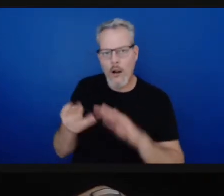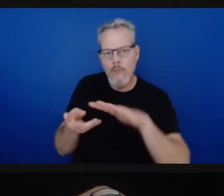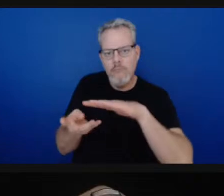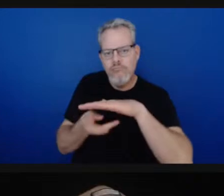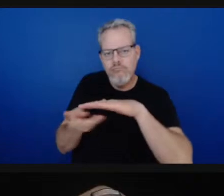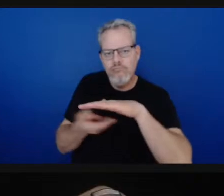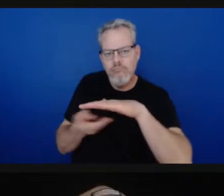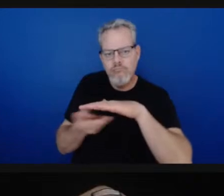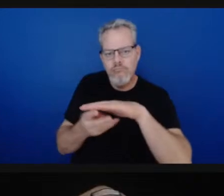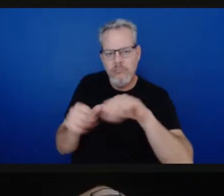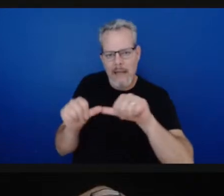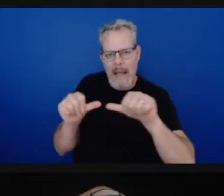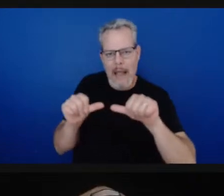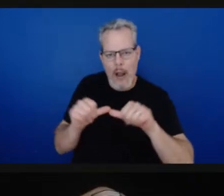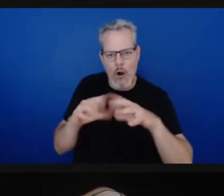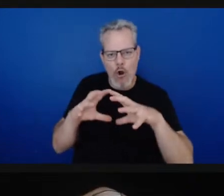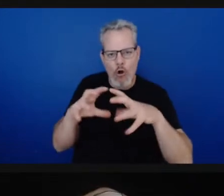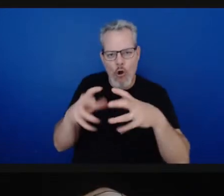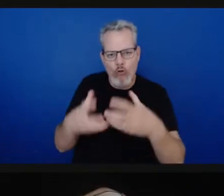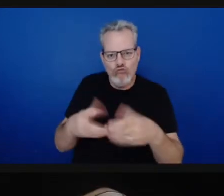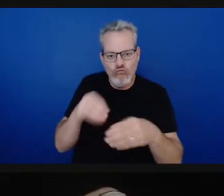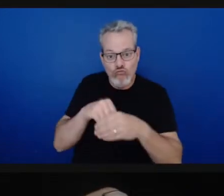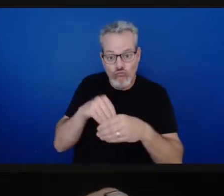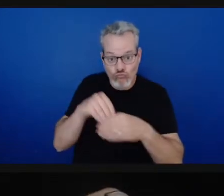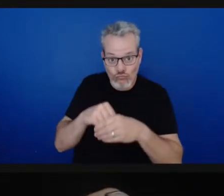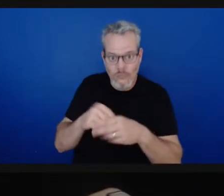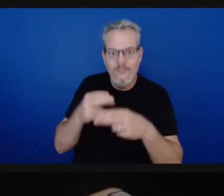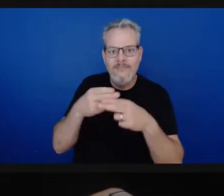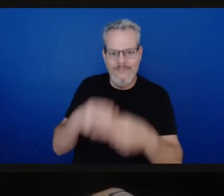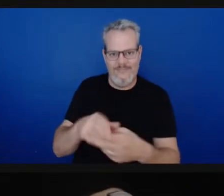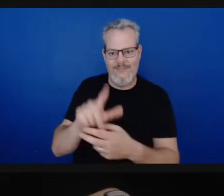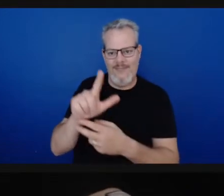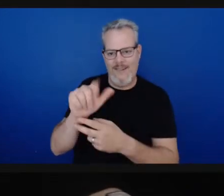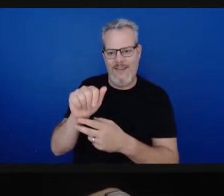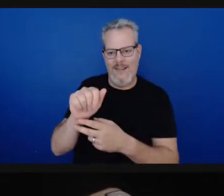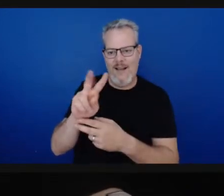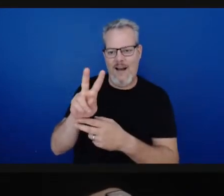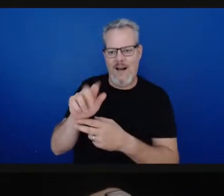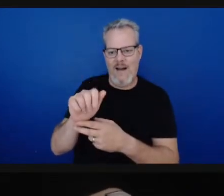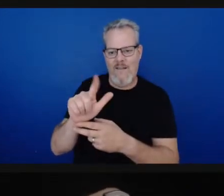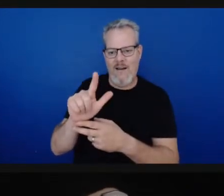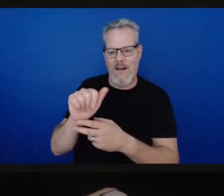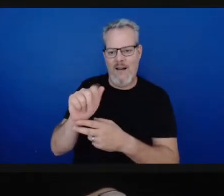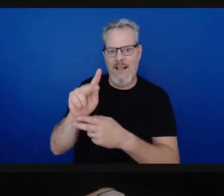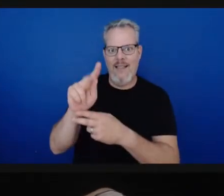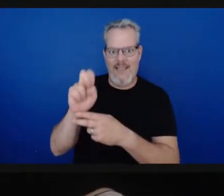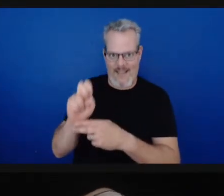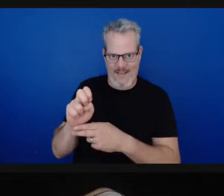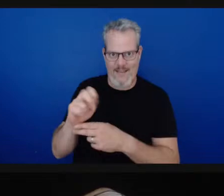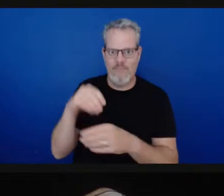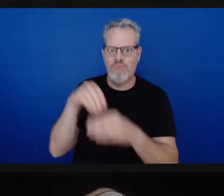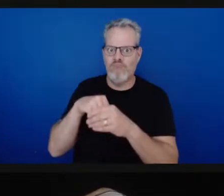here, which is our lava lake, right, that has a good amount of lava in it as well.